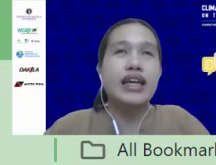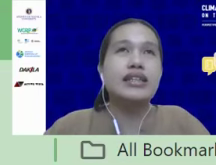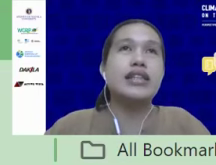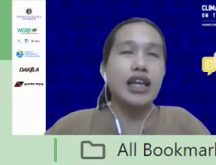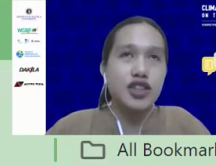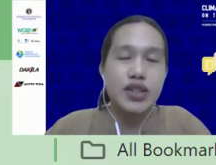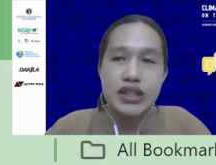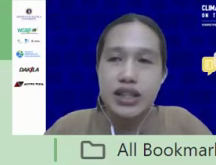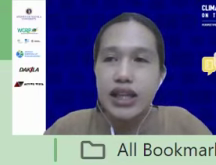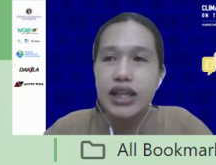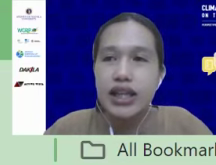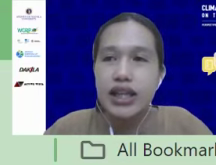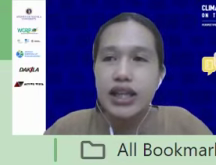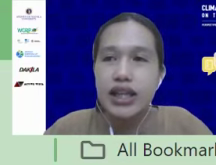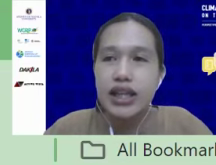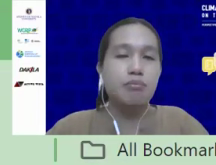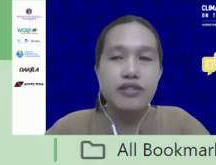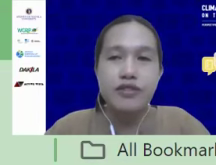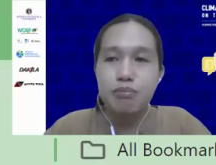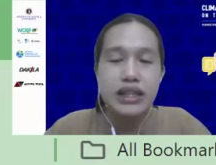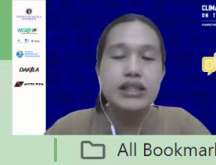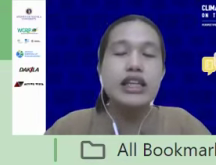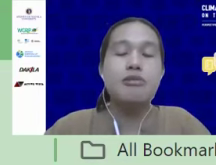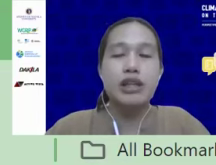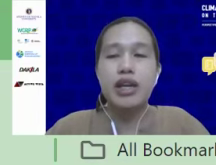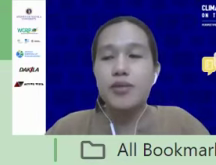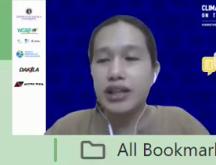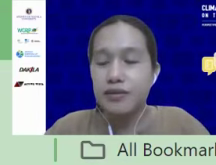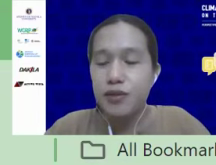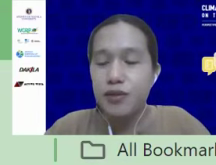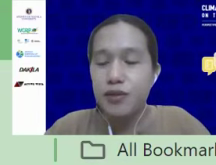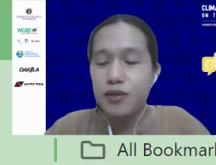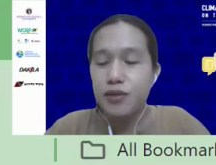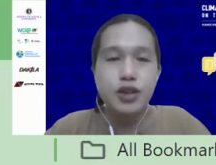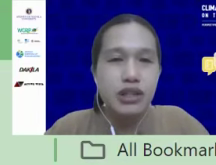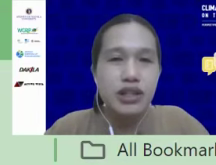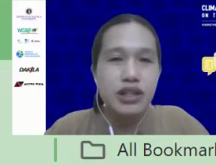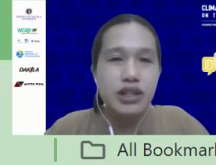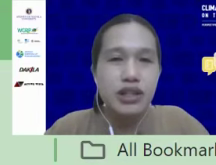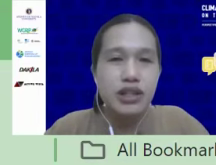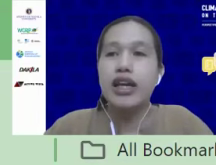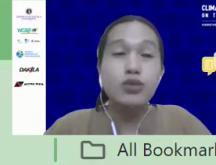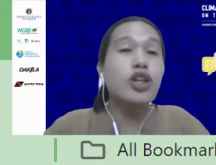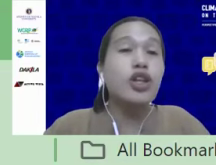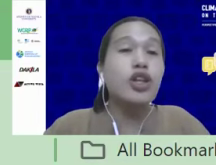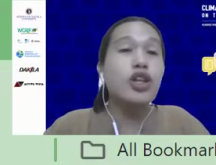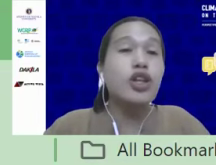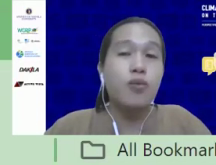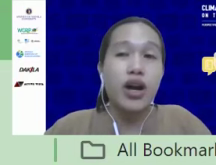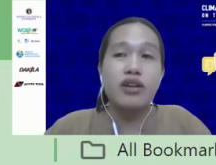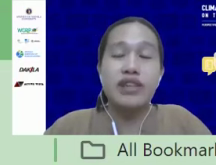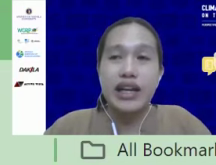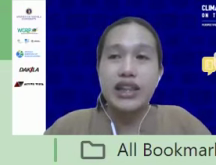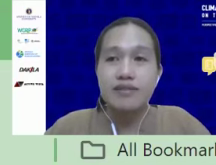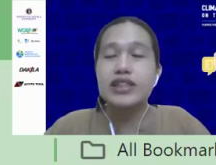campaign against extrajudicial killings, may it be campaign for peace, may it be our advocacies for human rights, it will always be a